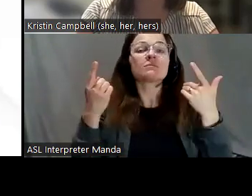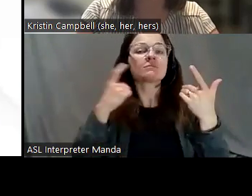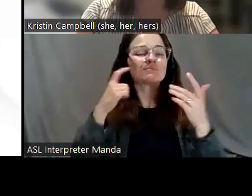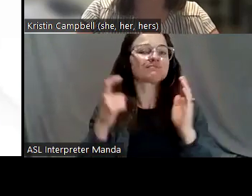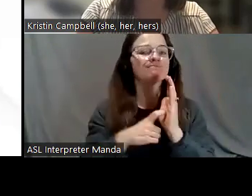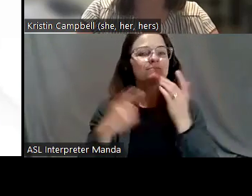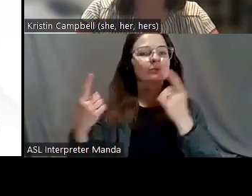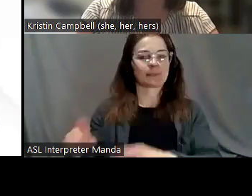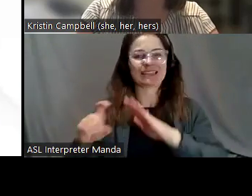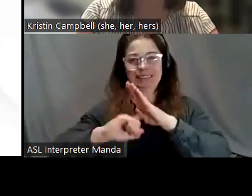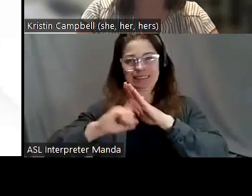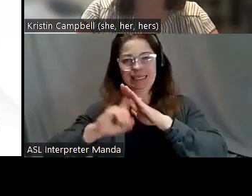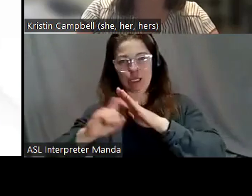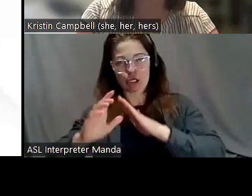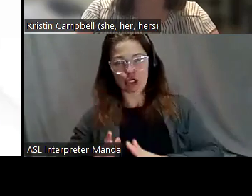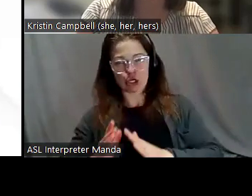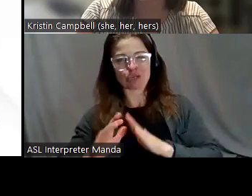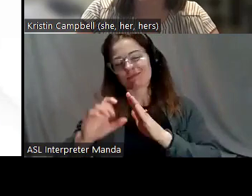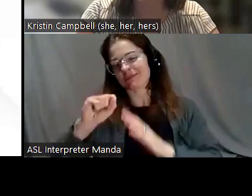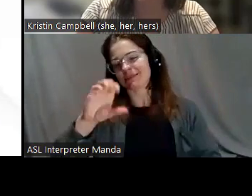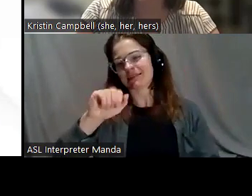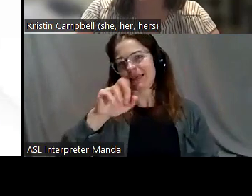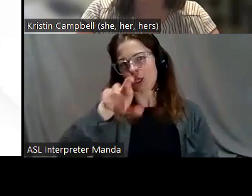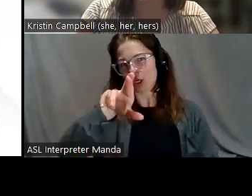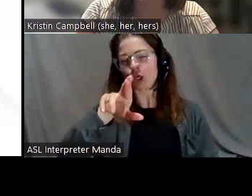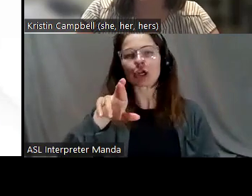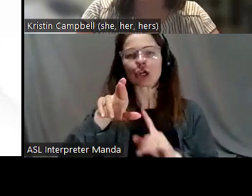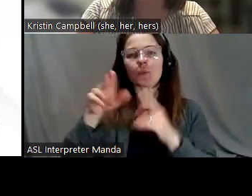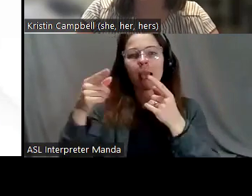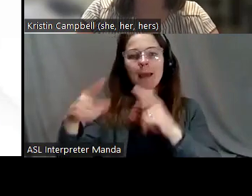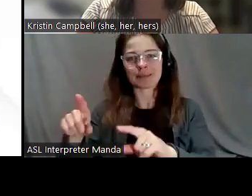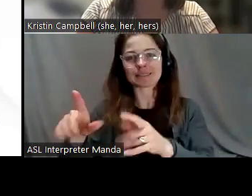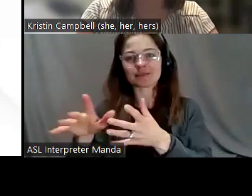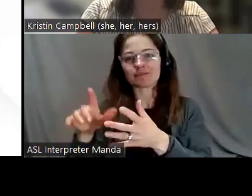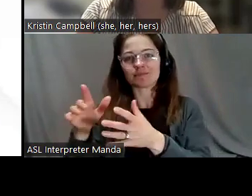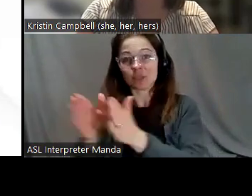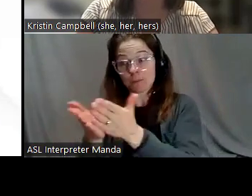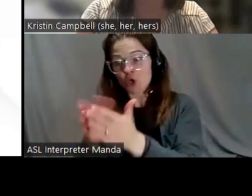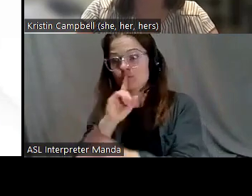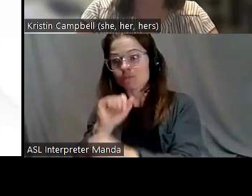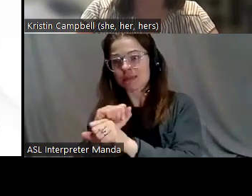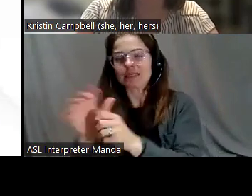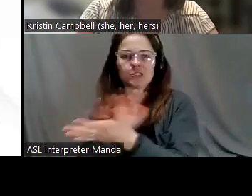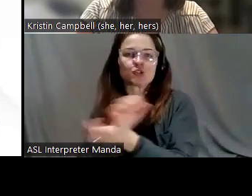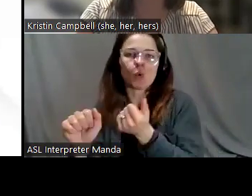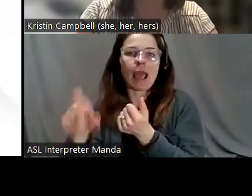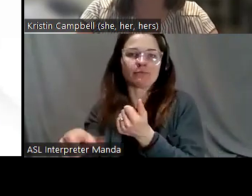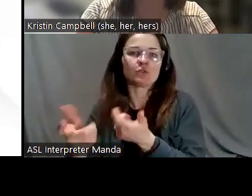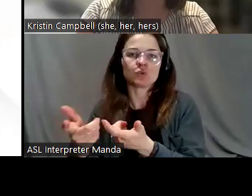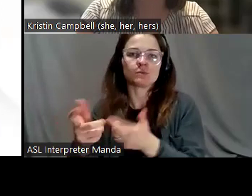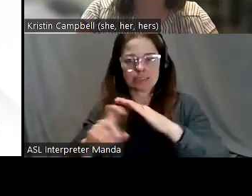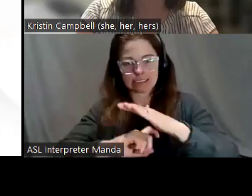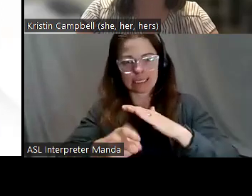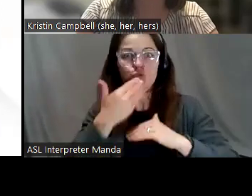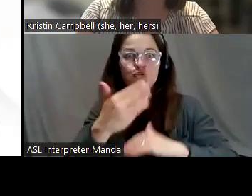conventional scanners require some destruction of the actual hard copy content in order to produce the high quality